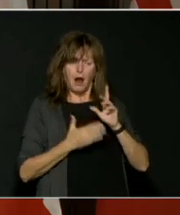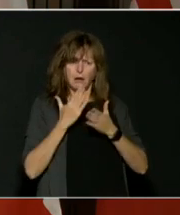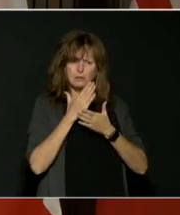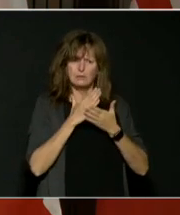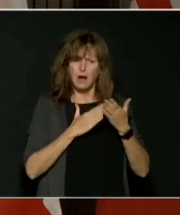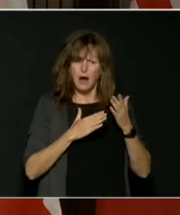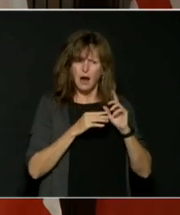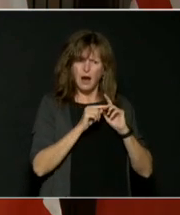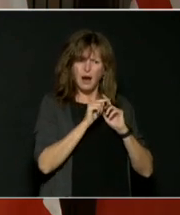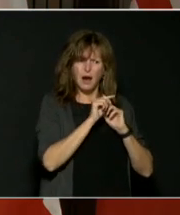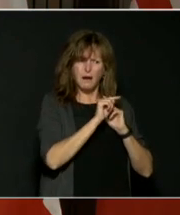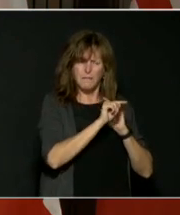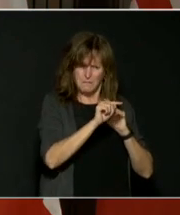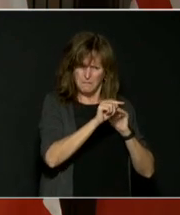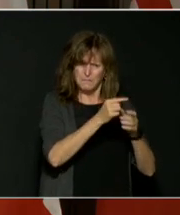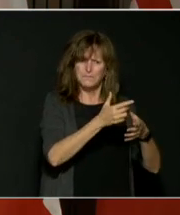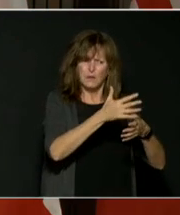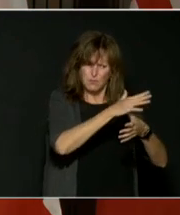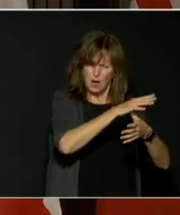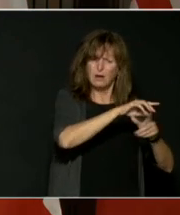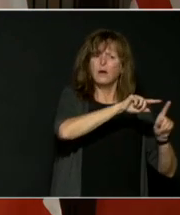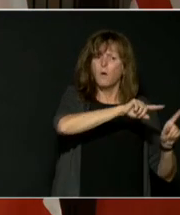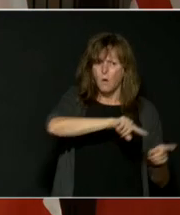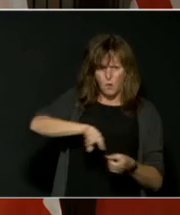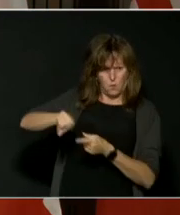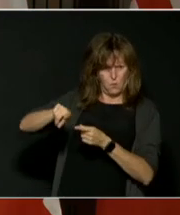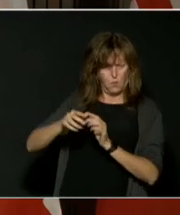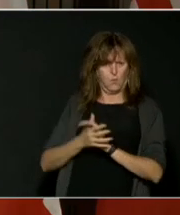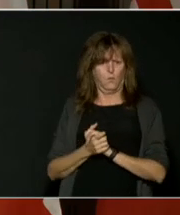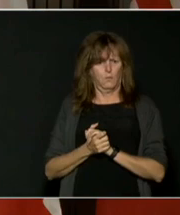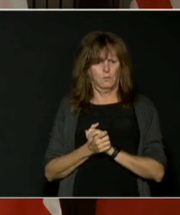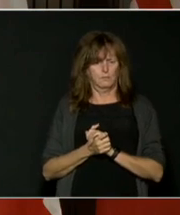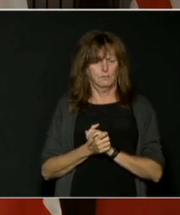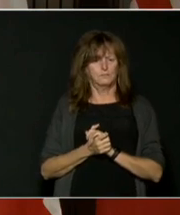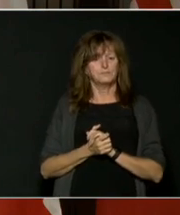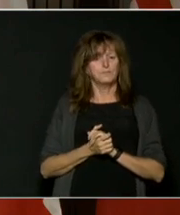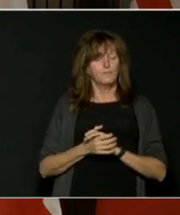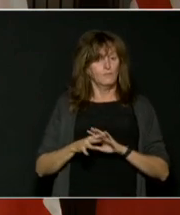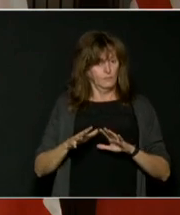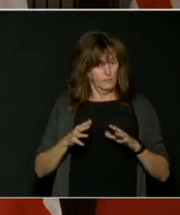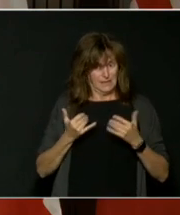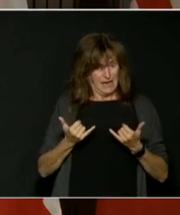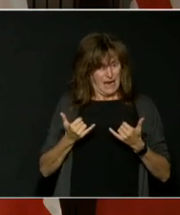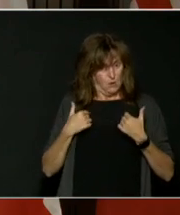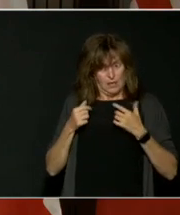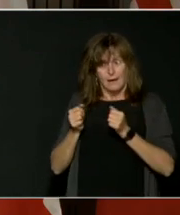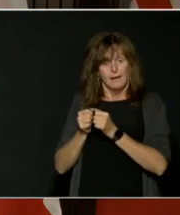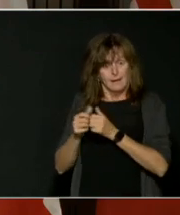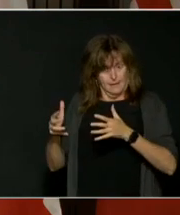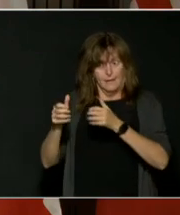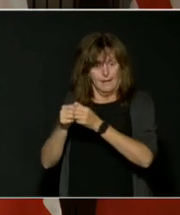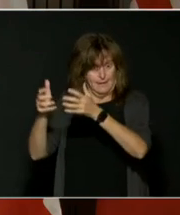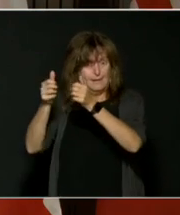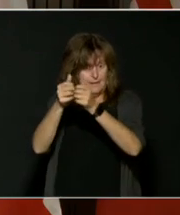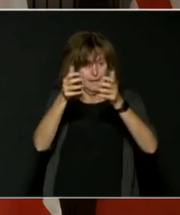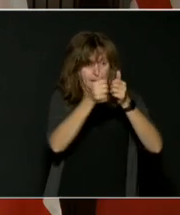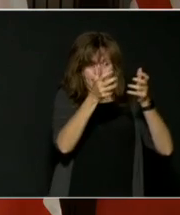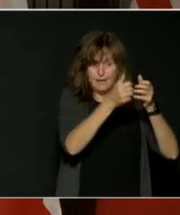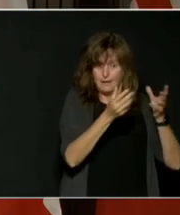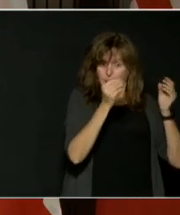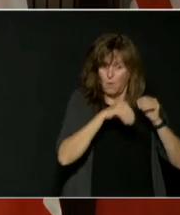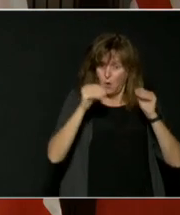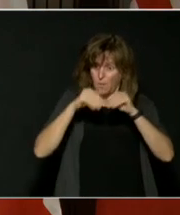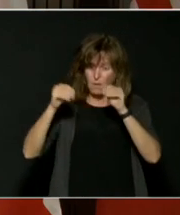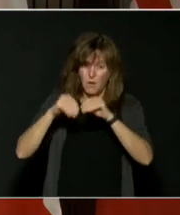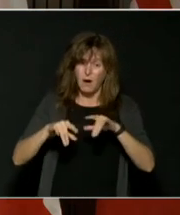Health. While we expand access points across the province, we are also working to ensure the capacity we have built